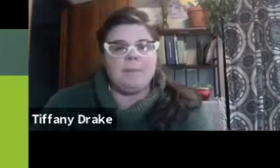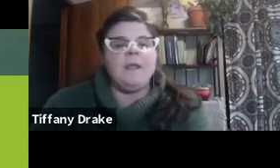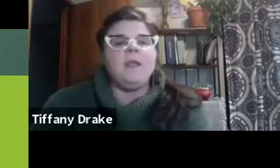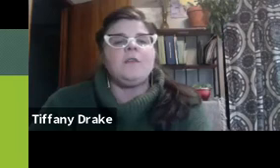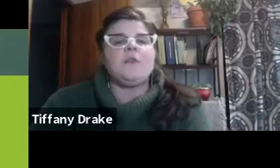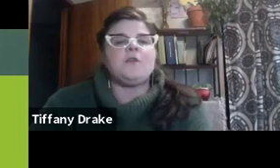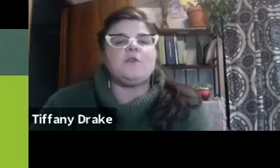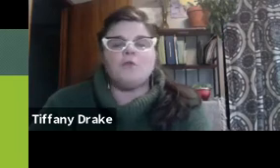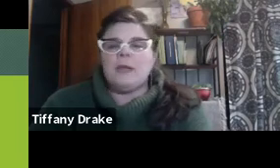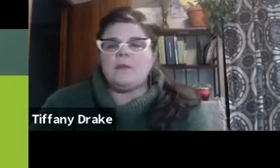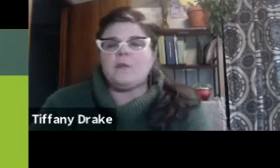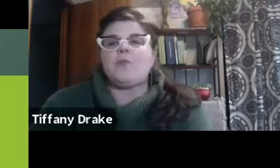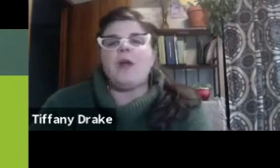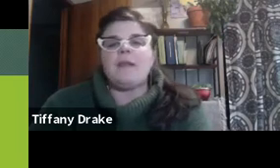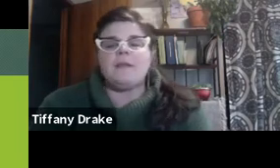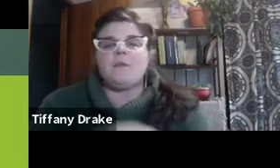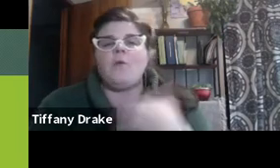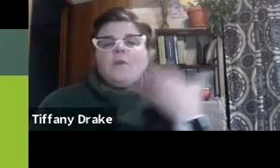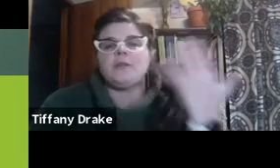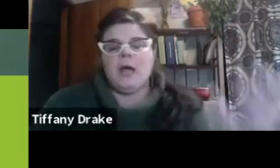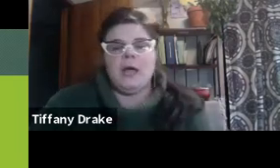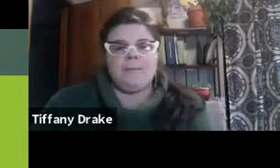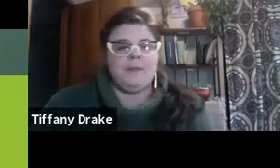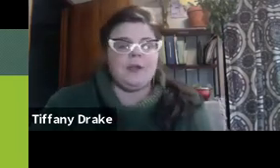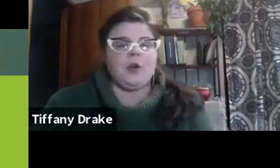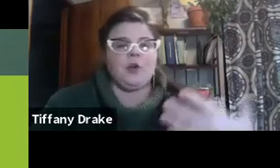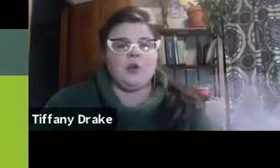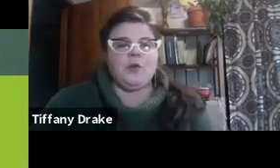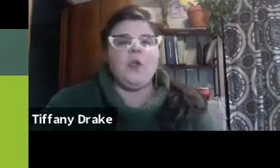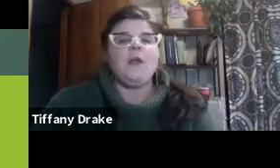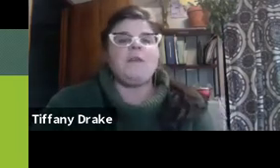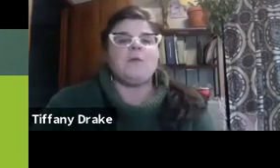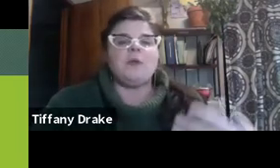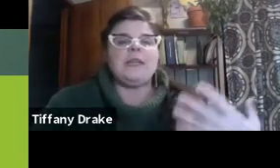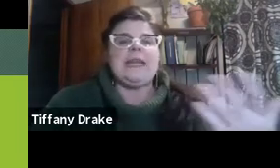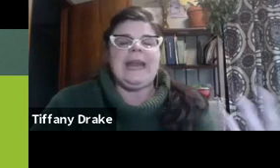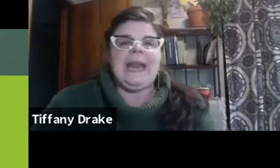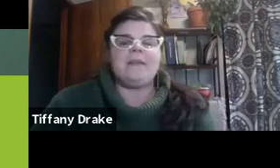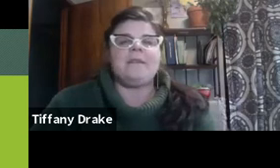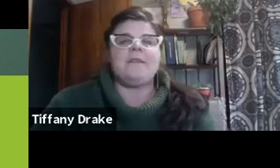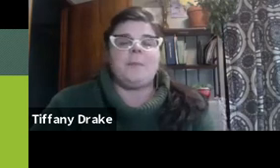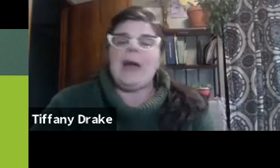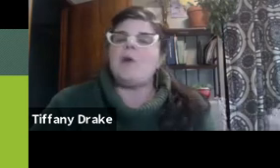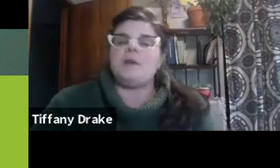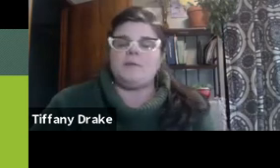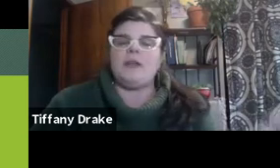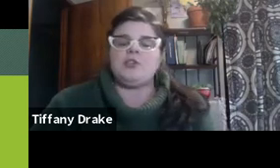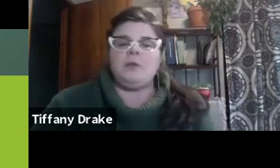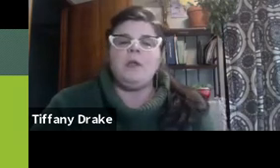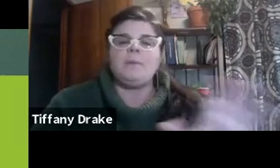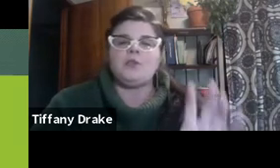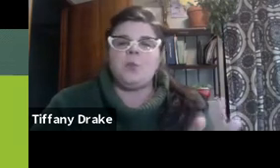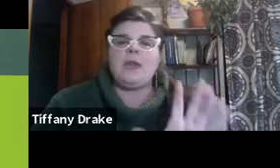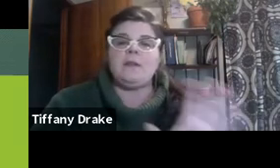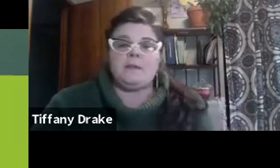time. So there's grooming, there's a process over time that occurs that really enhances the power